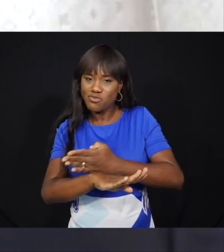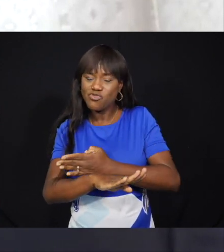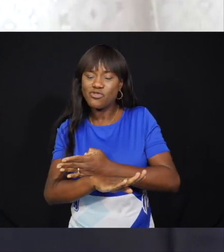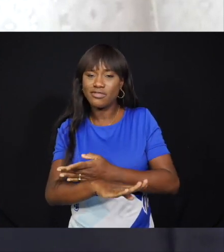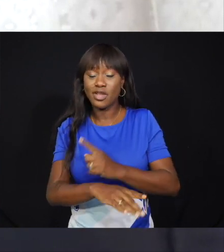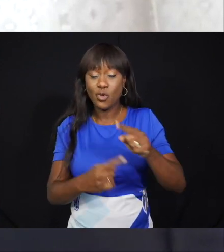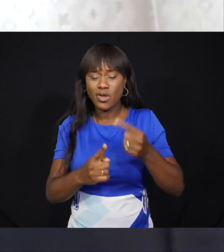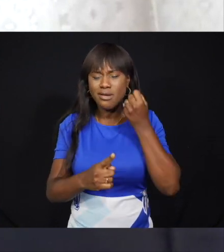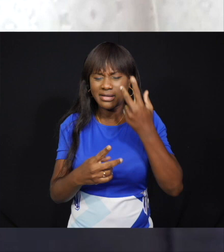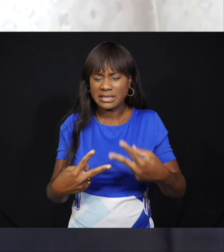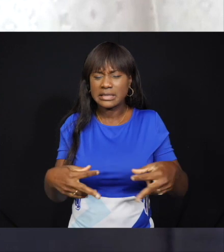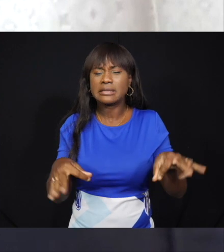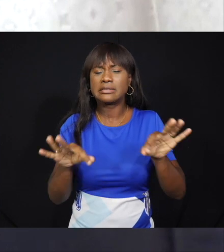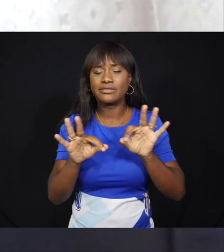bit,